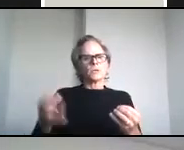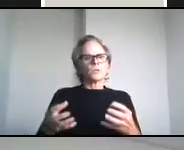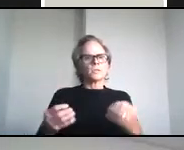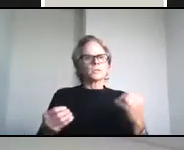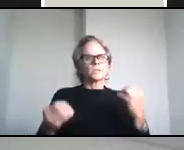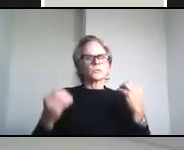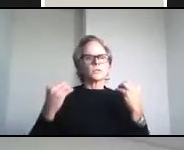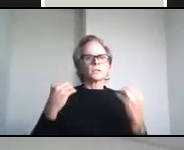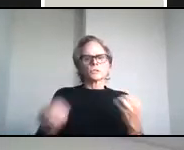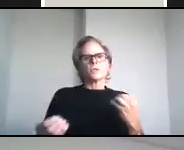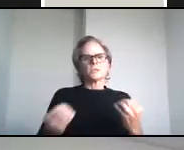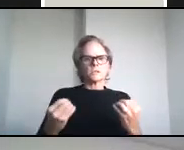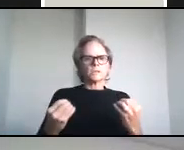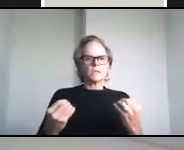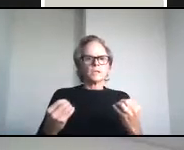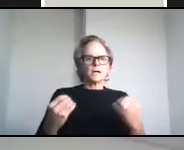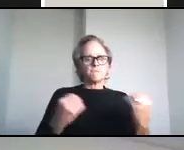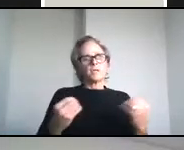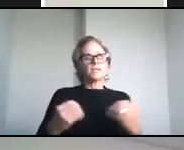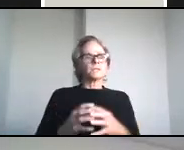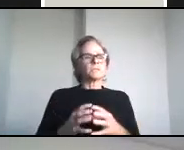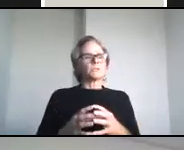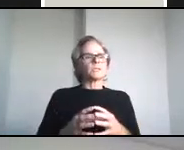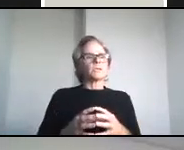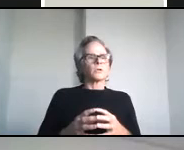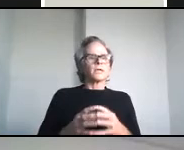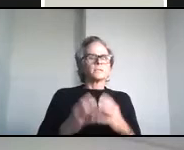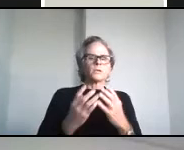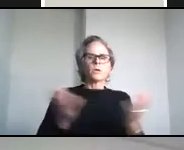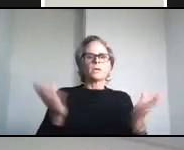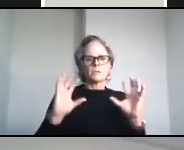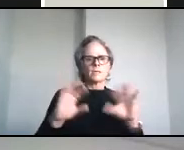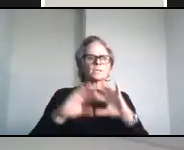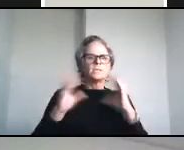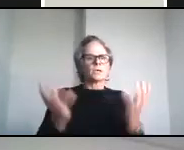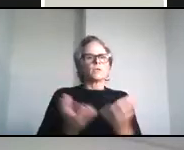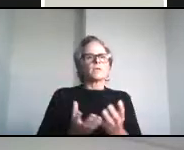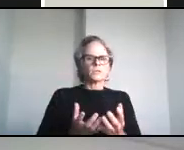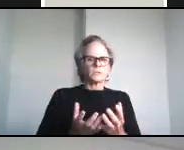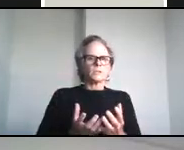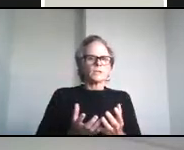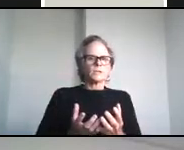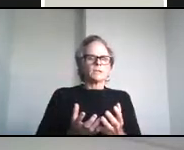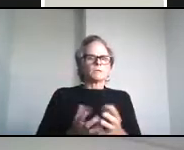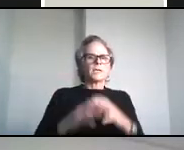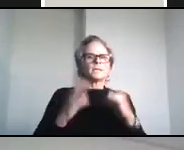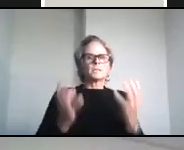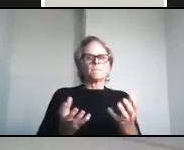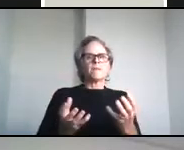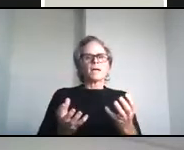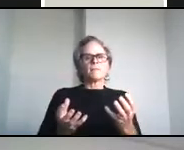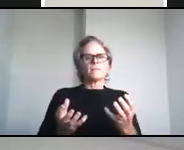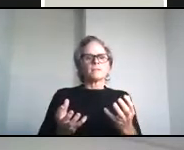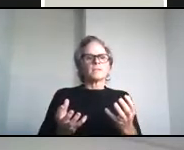century, early 20th century illustration of fairy tales in particular as the ornament, as the decoration that creates